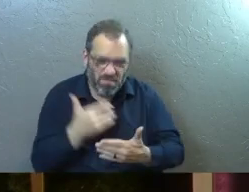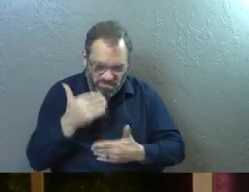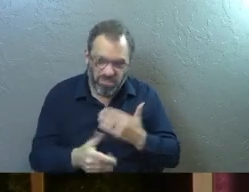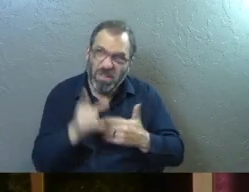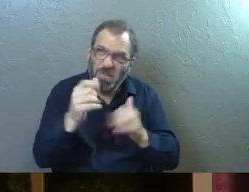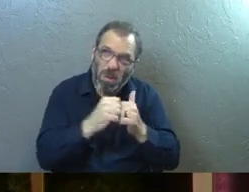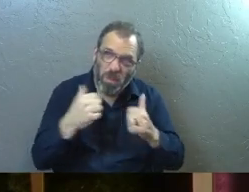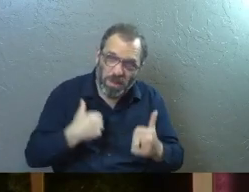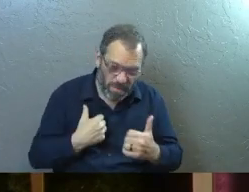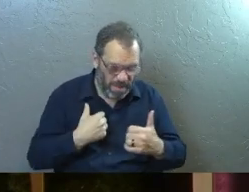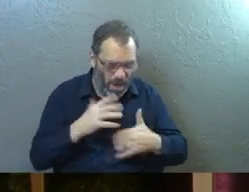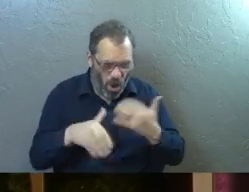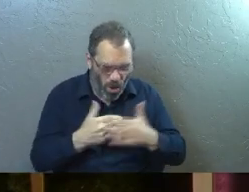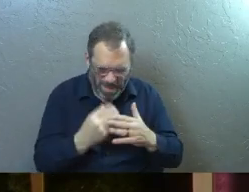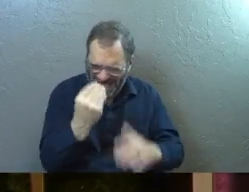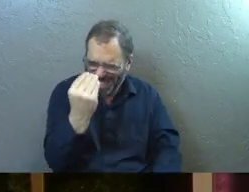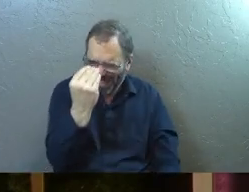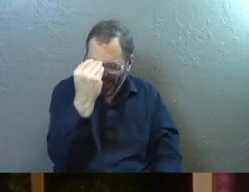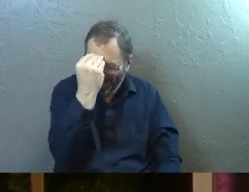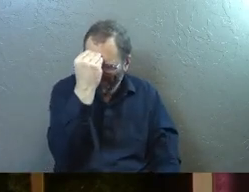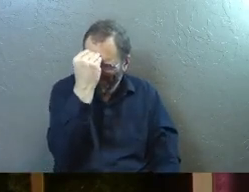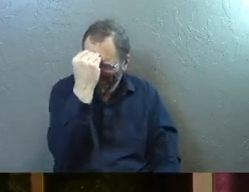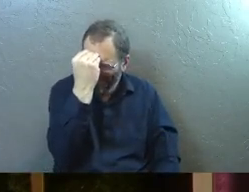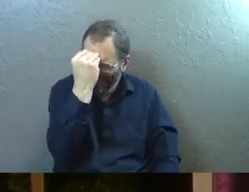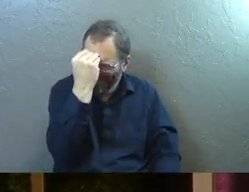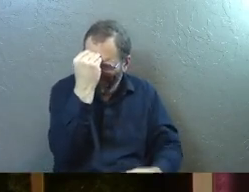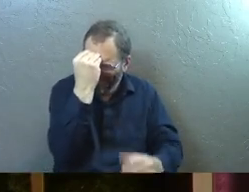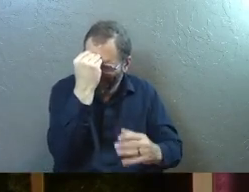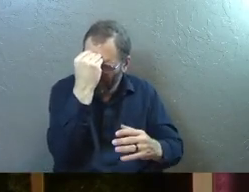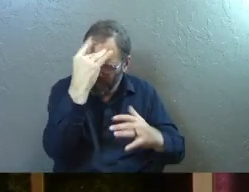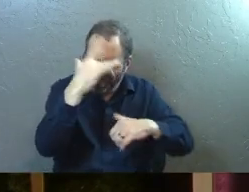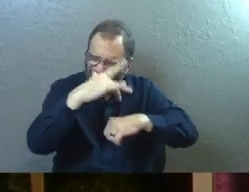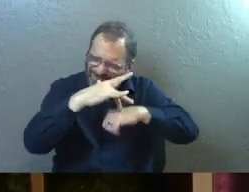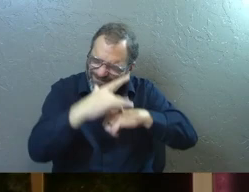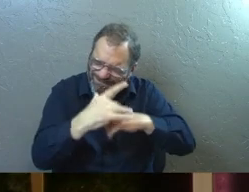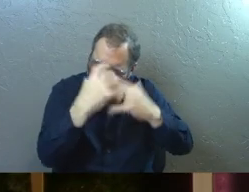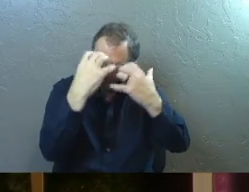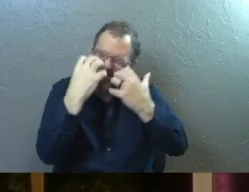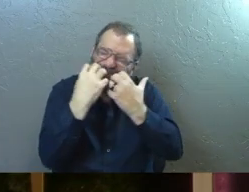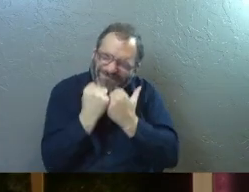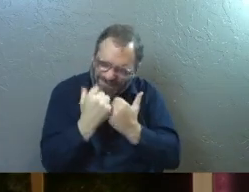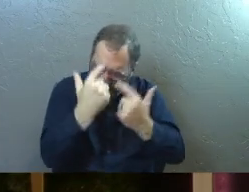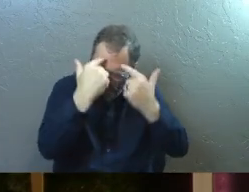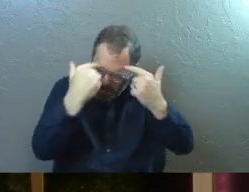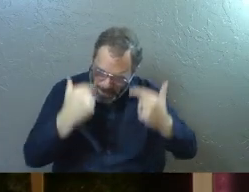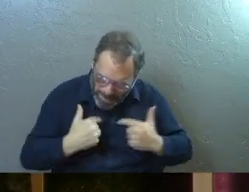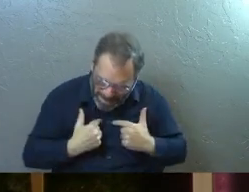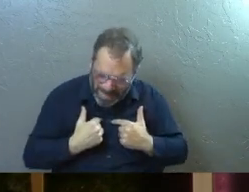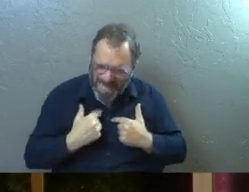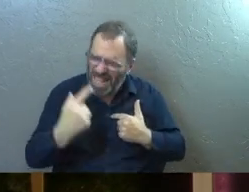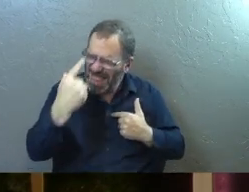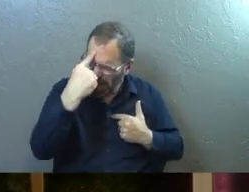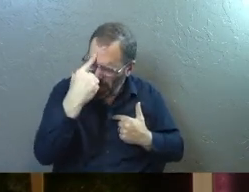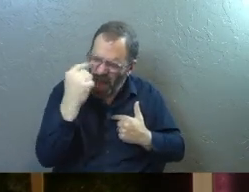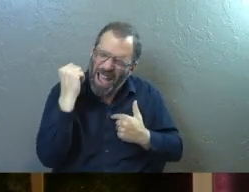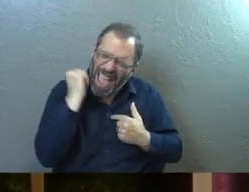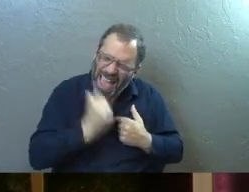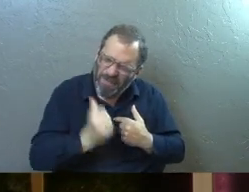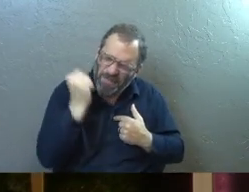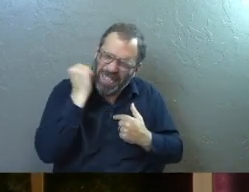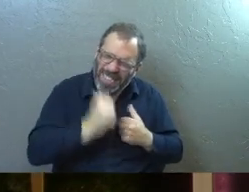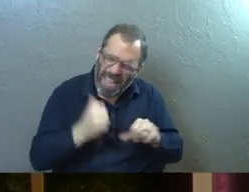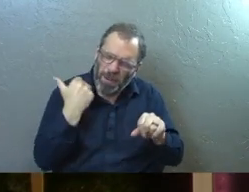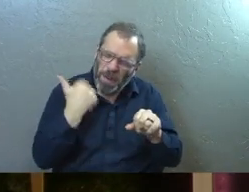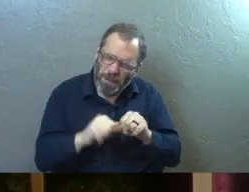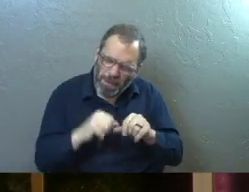he's been there, and I'm going to store all these things up, all of these memories, all of these moments, they're treasures for me, and I'm going to think about them and remember